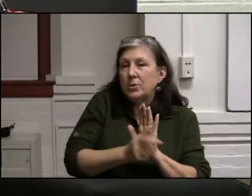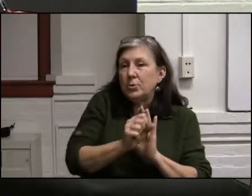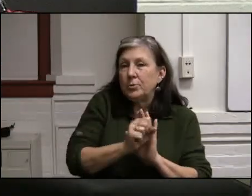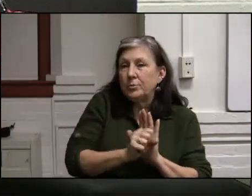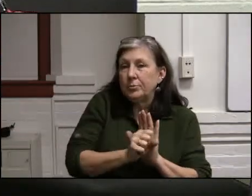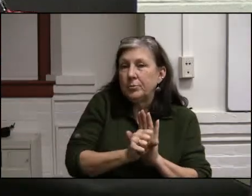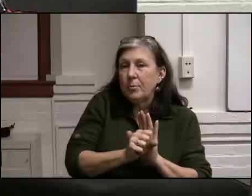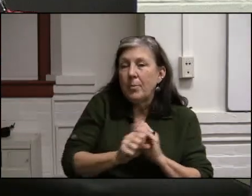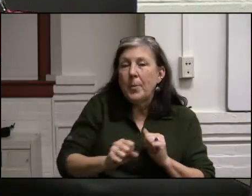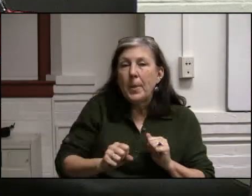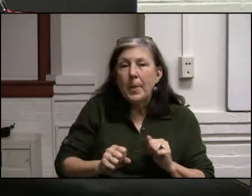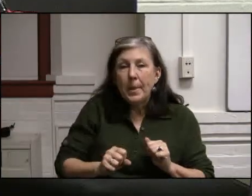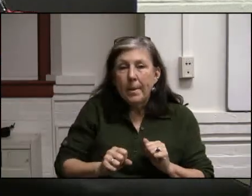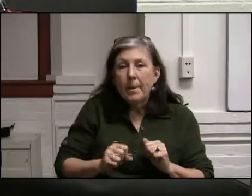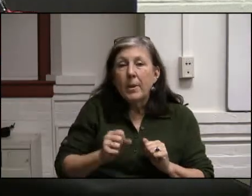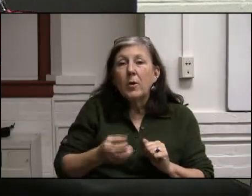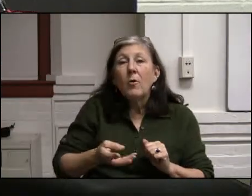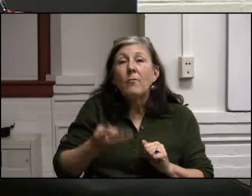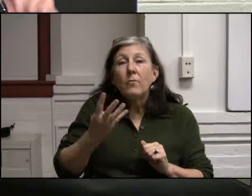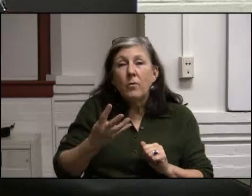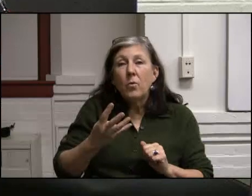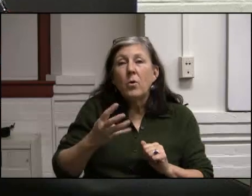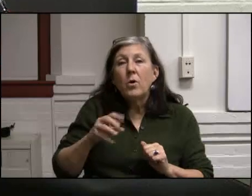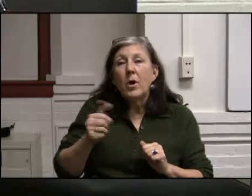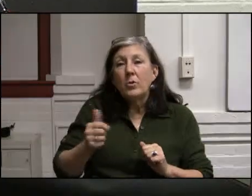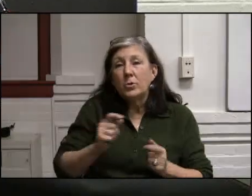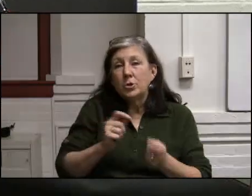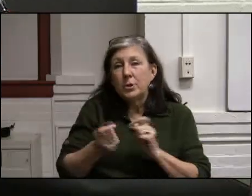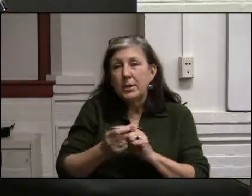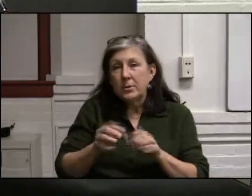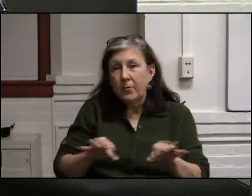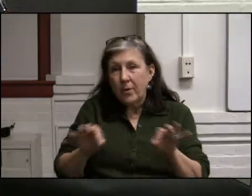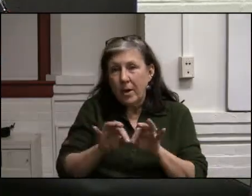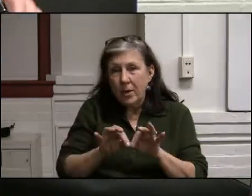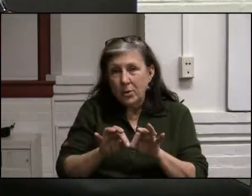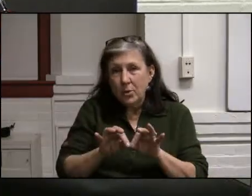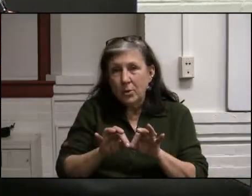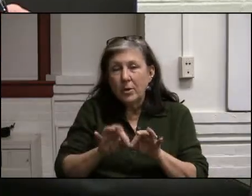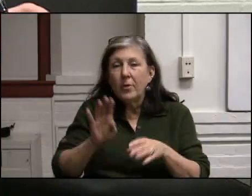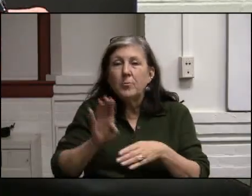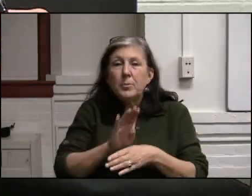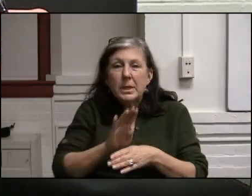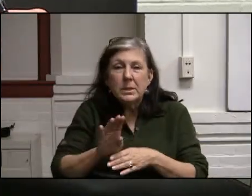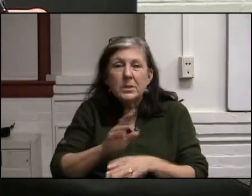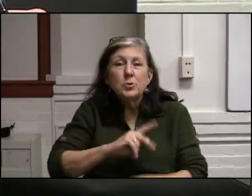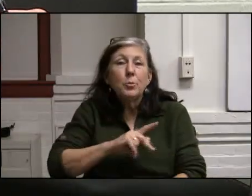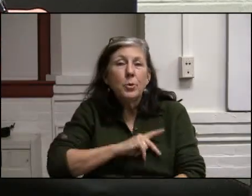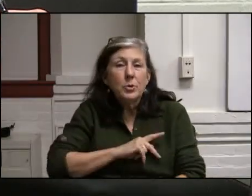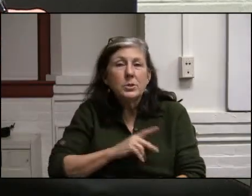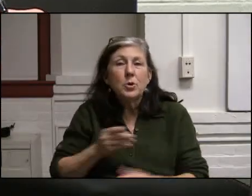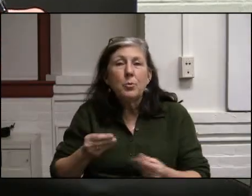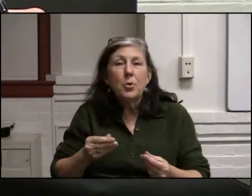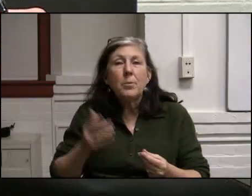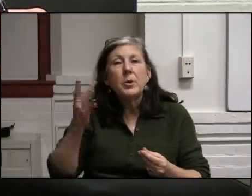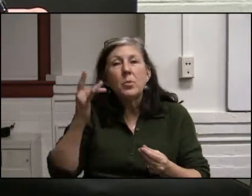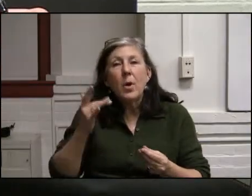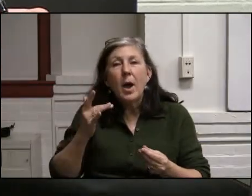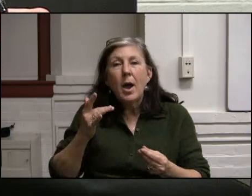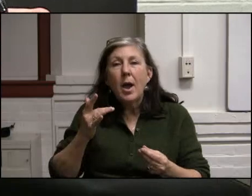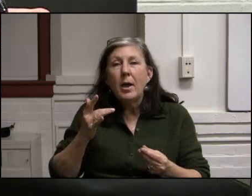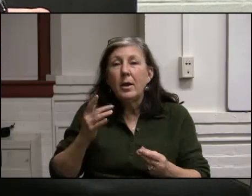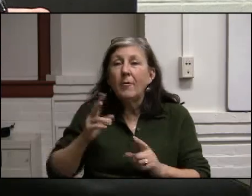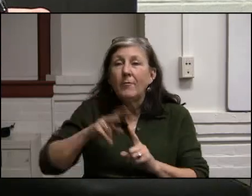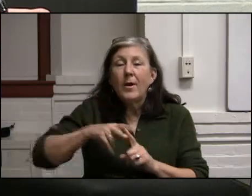There were 4 changes of value of business personal property due to late filings